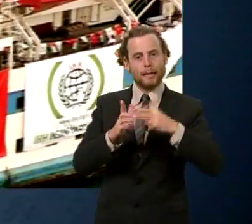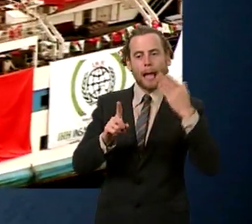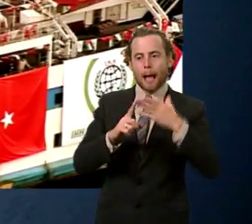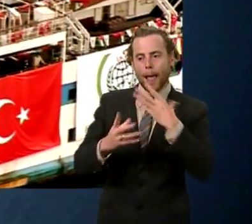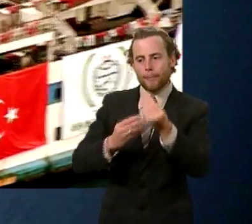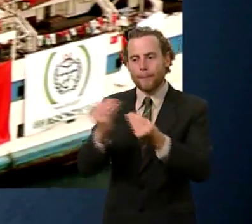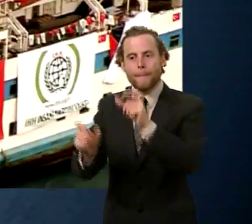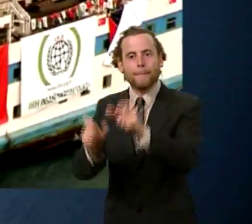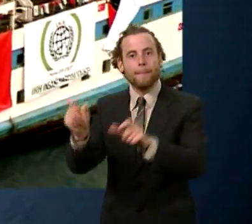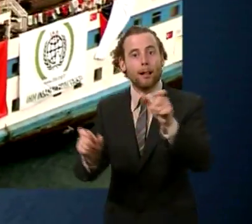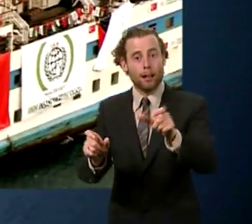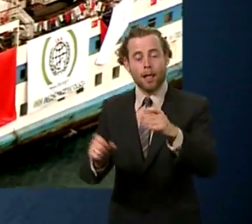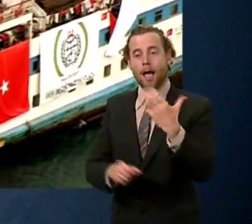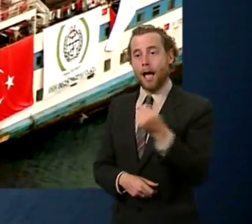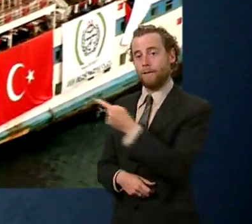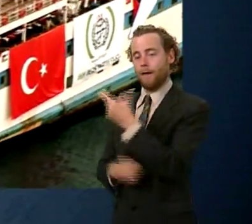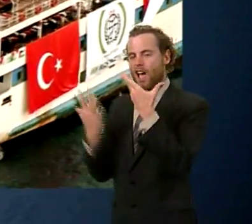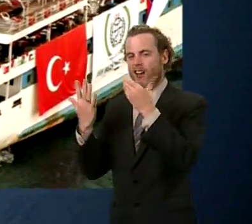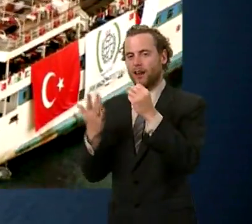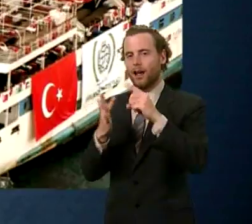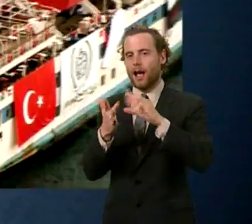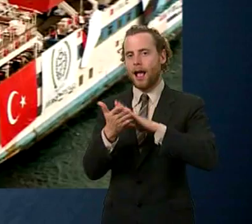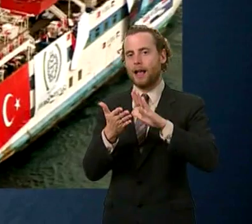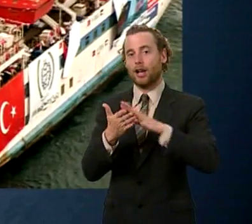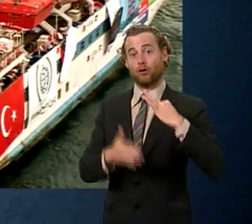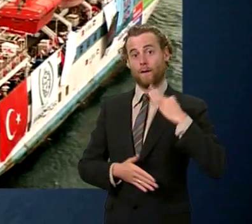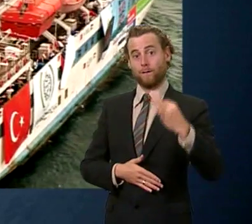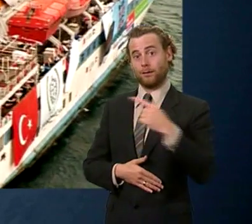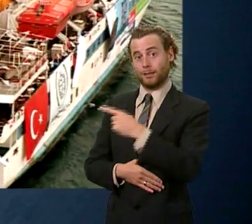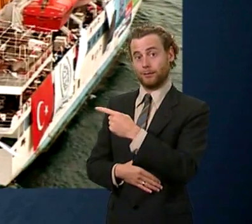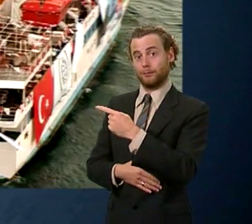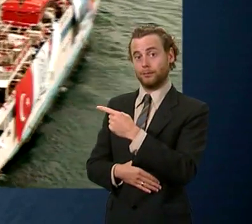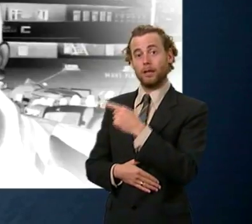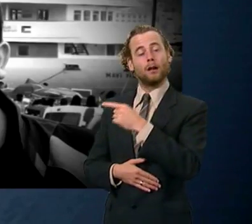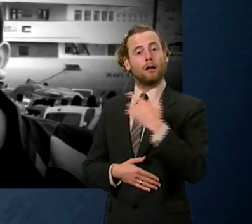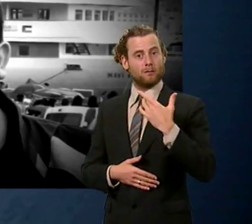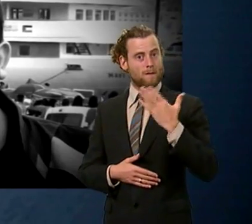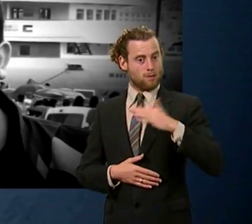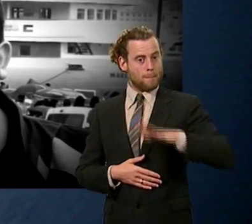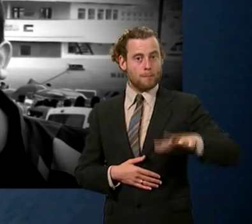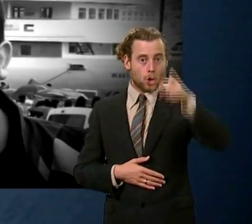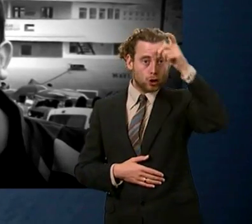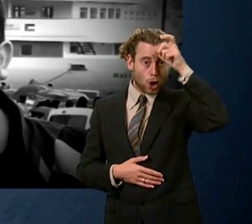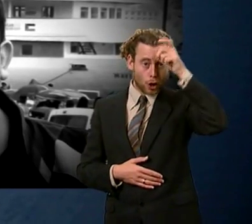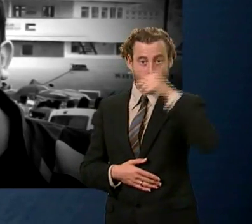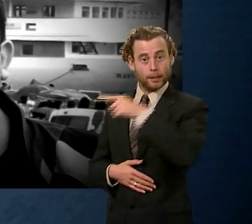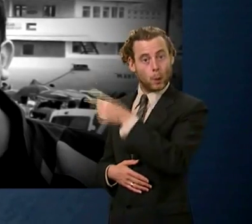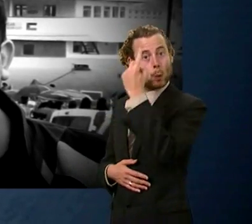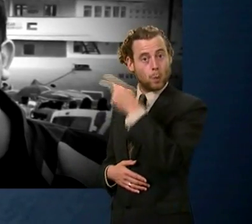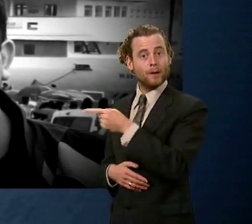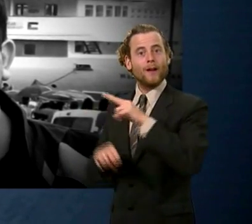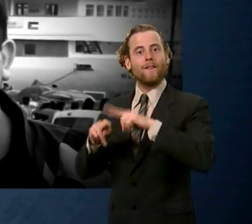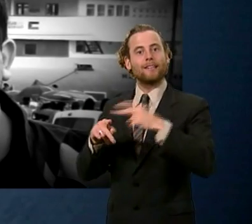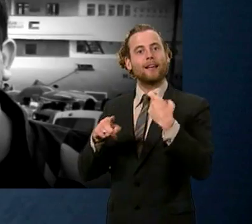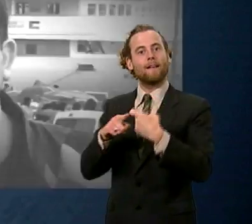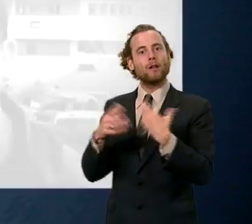90 IHH volunteers on board from all over Turkey. Amongst them, Fatih Kovaktan and a